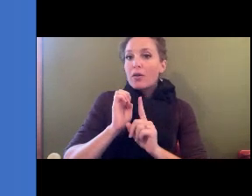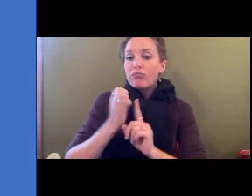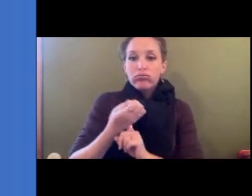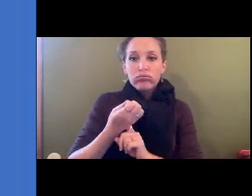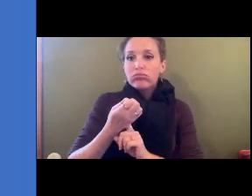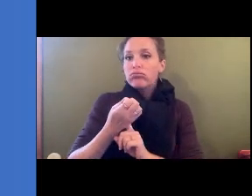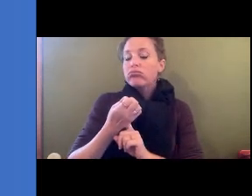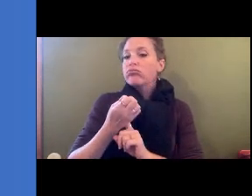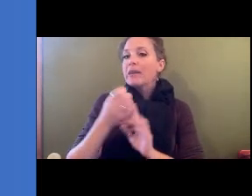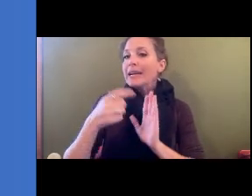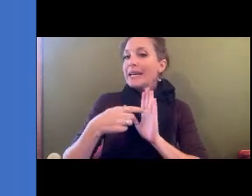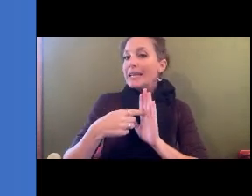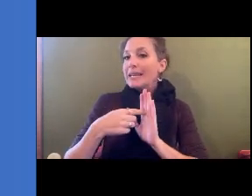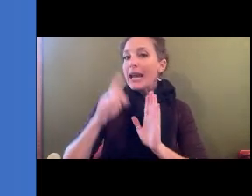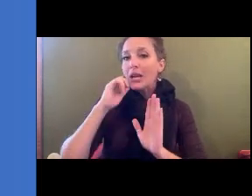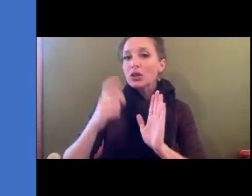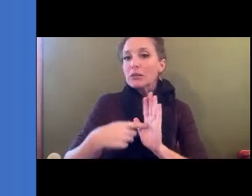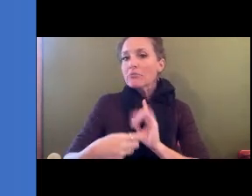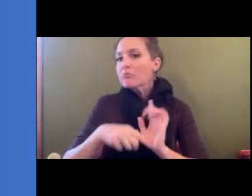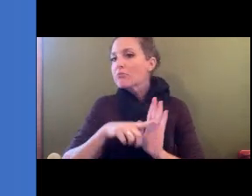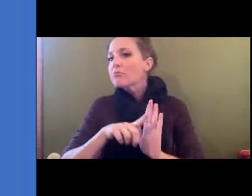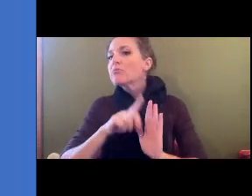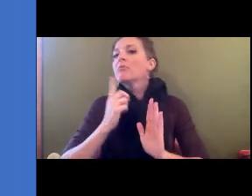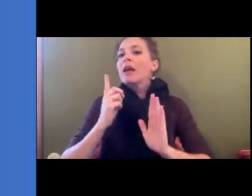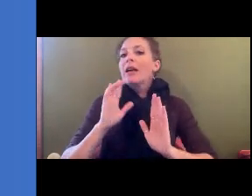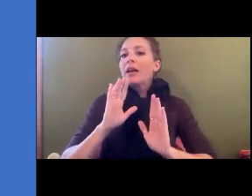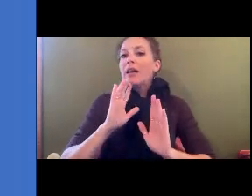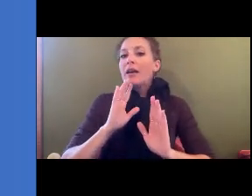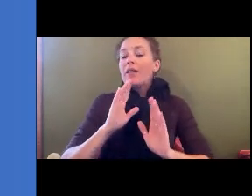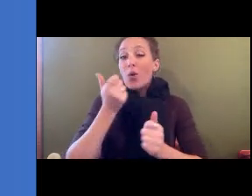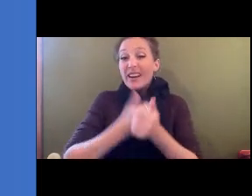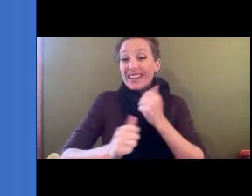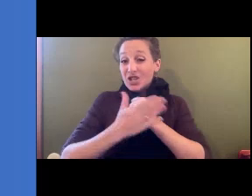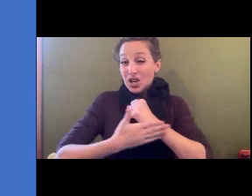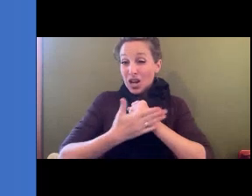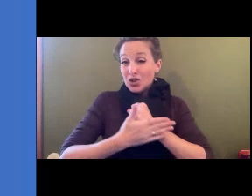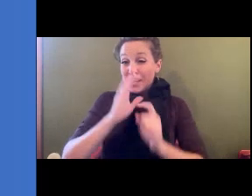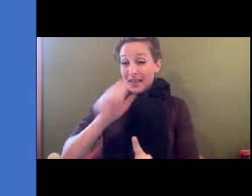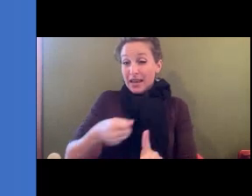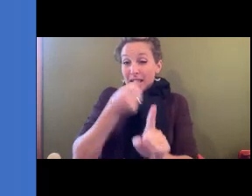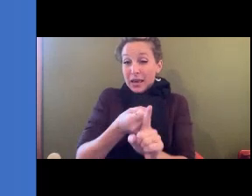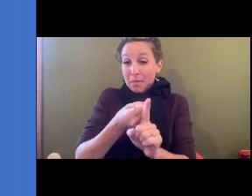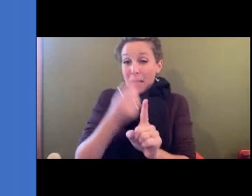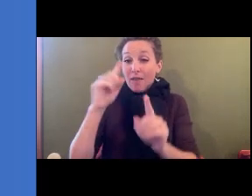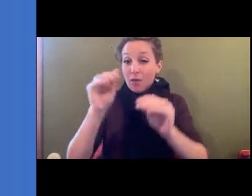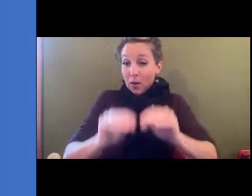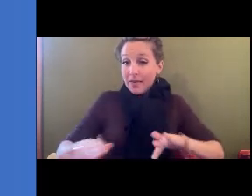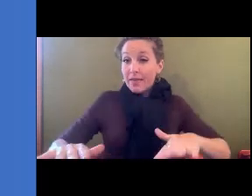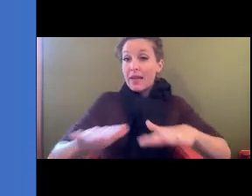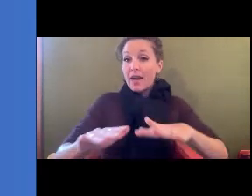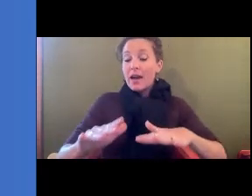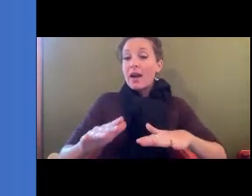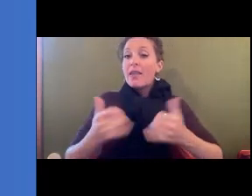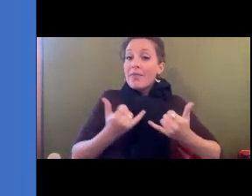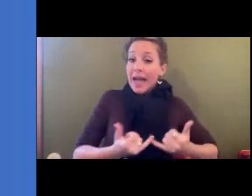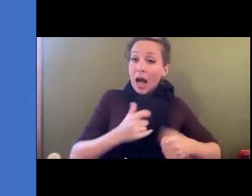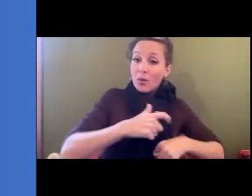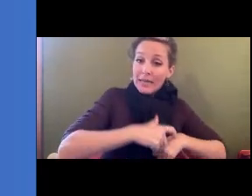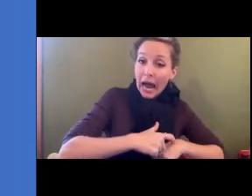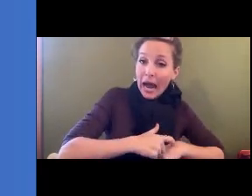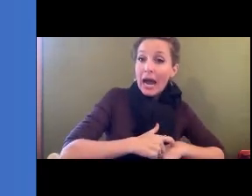each country and their impact on agricultural lands. And we'll be doing that in current time, so the last week, the last